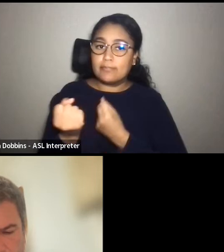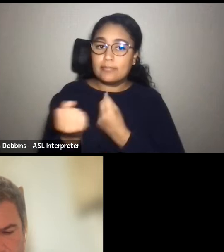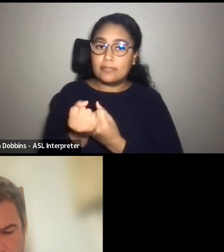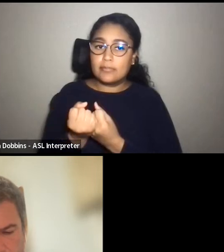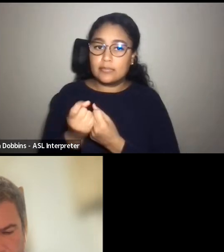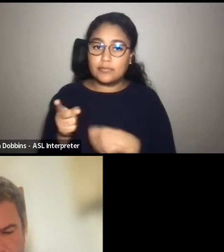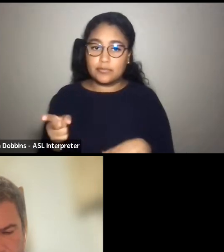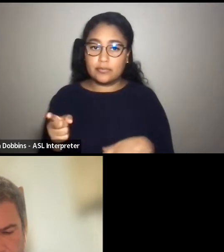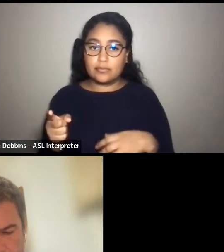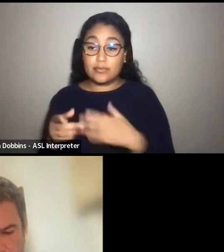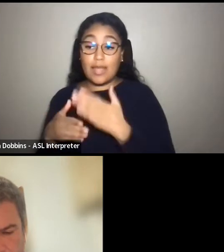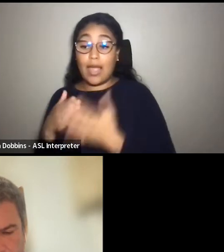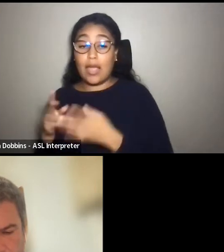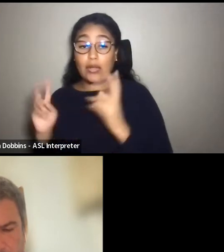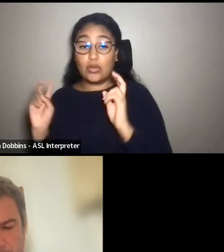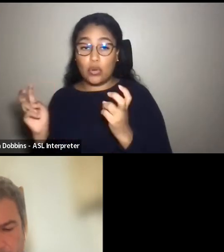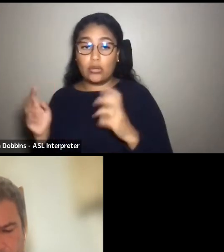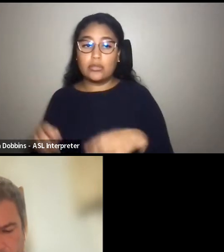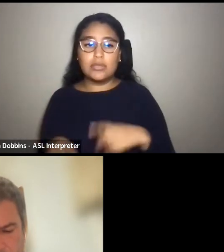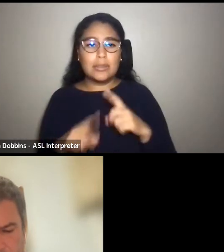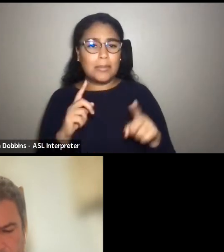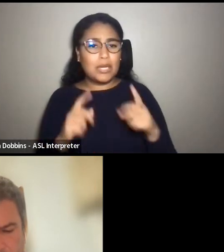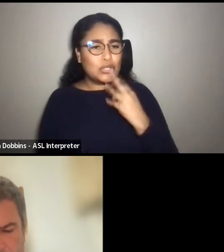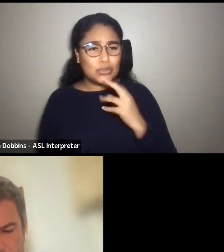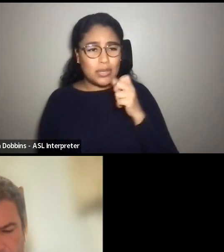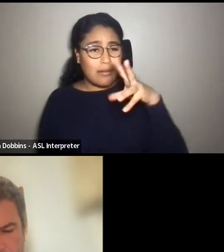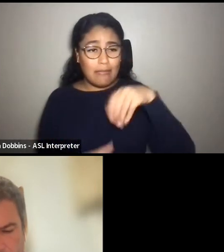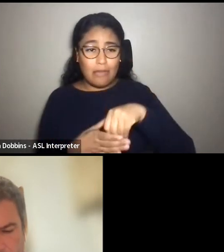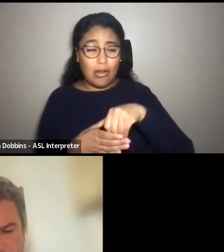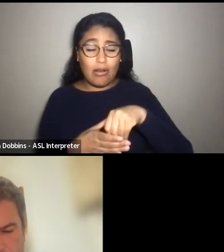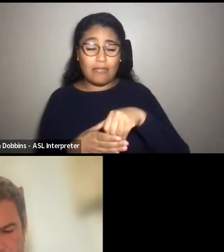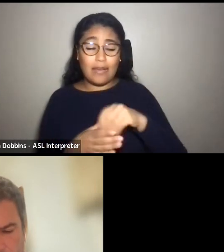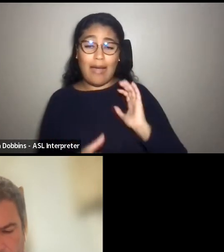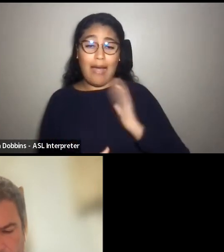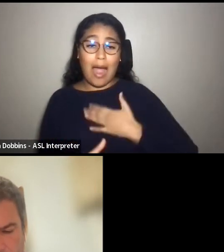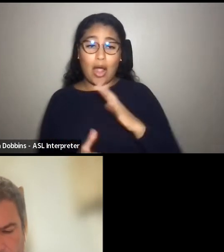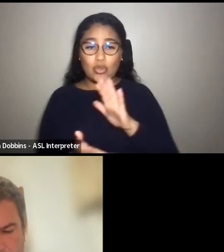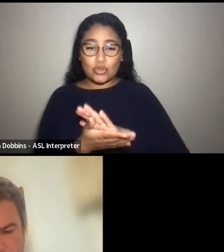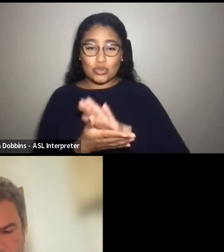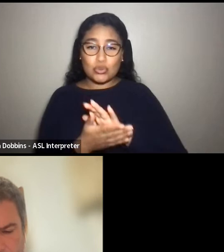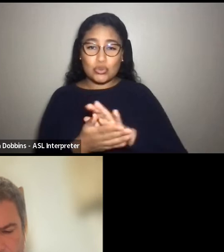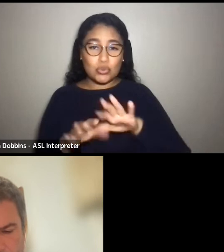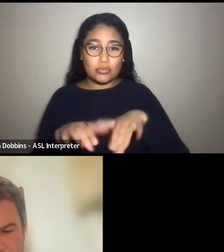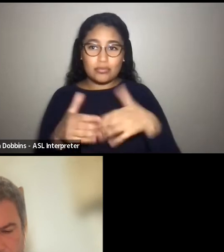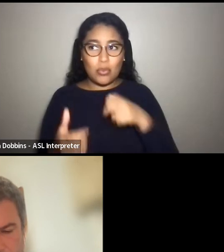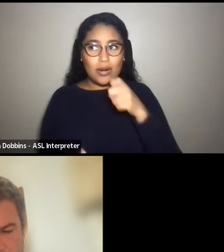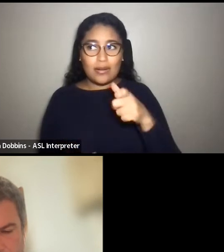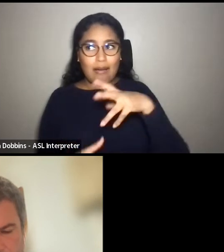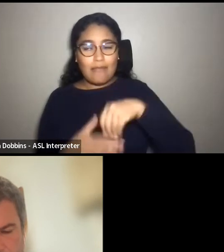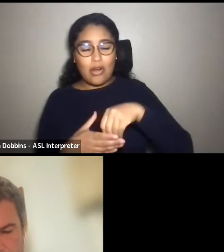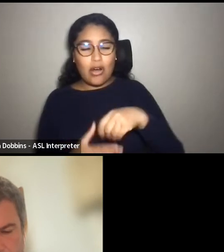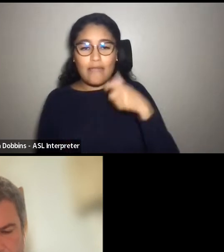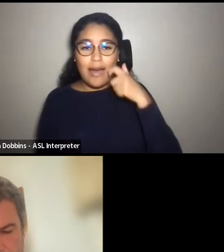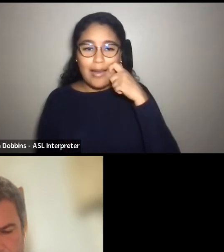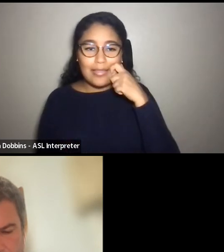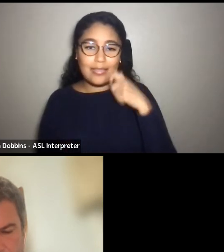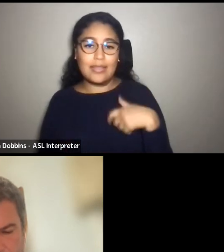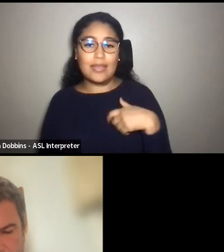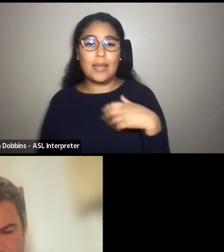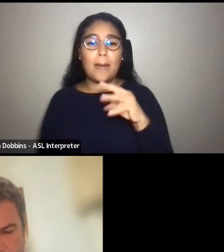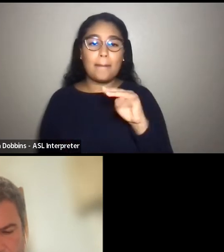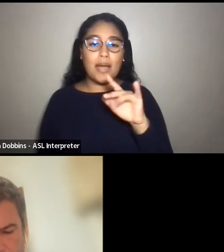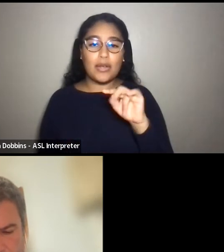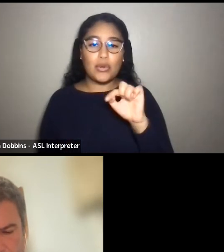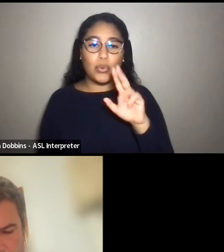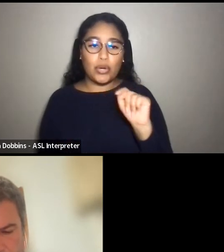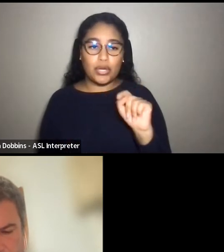end quote. But Jews aren't part of the curriculum. We aren't considered an ethnic minority group that warrants education